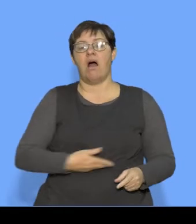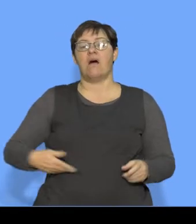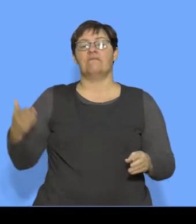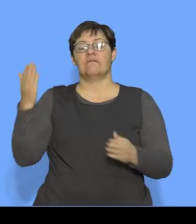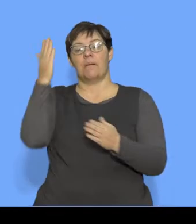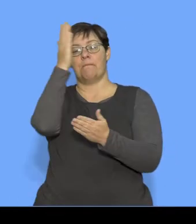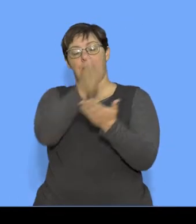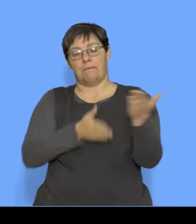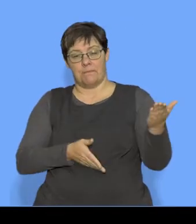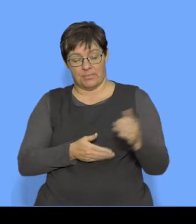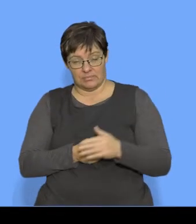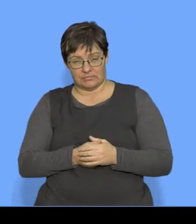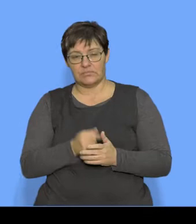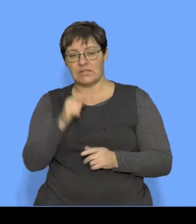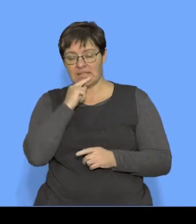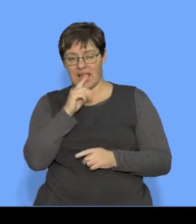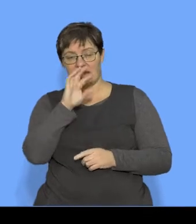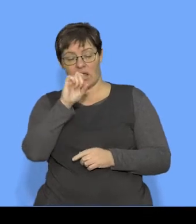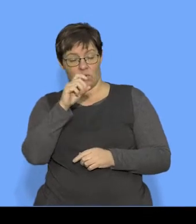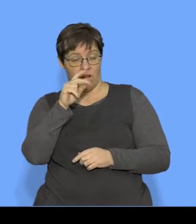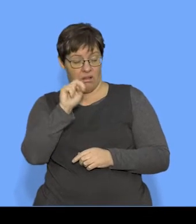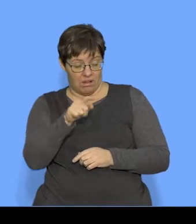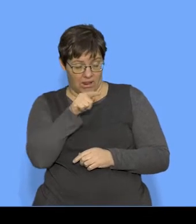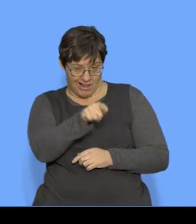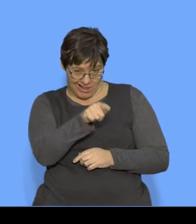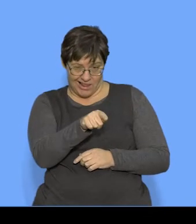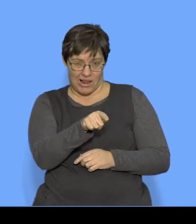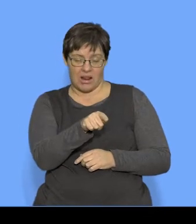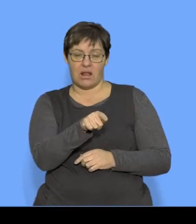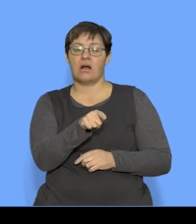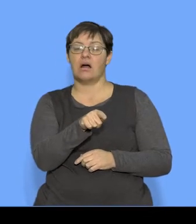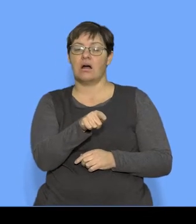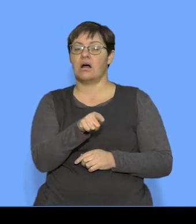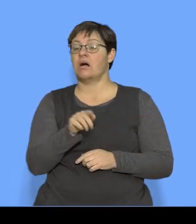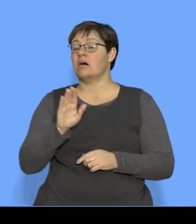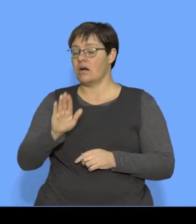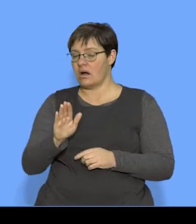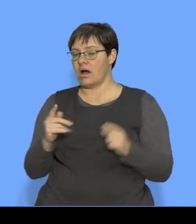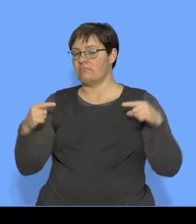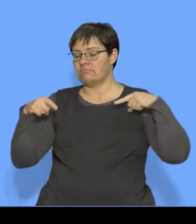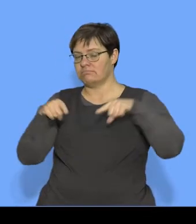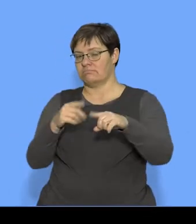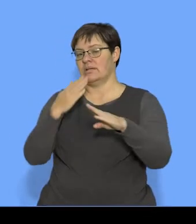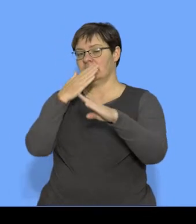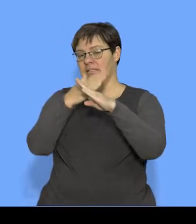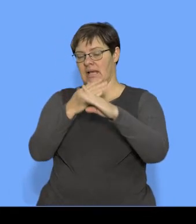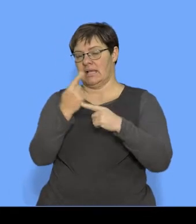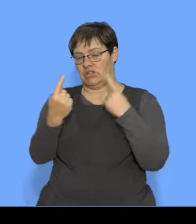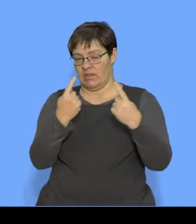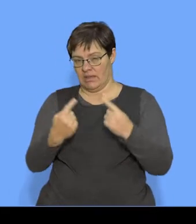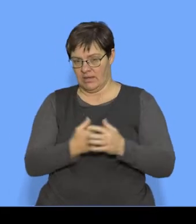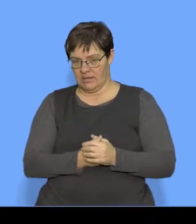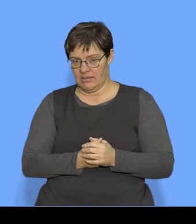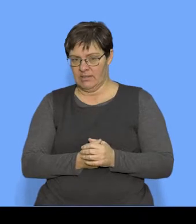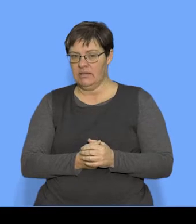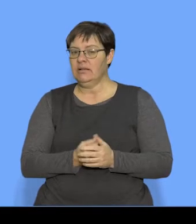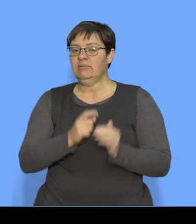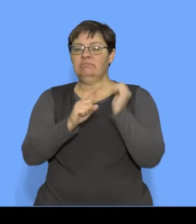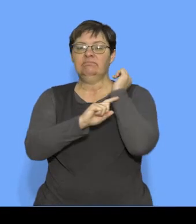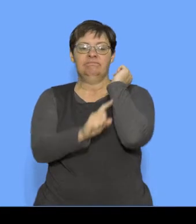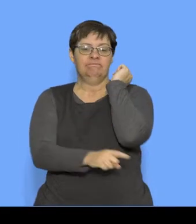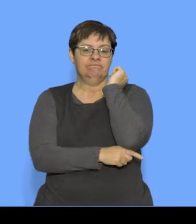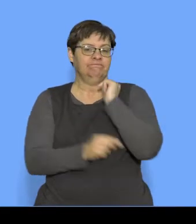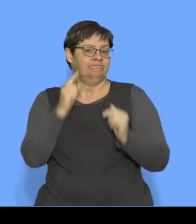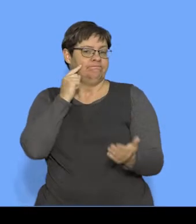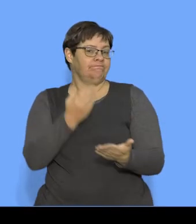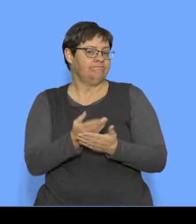bisected, then I can say the diagonals of this quadrilateral bisect each other. And then the last thing that